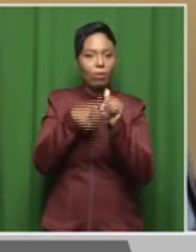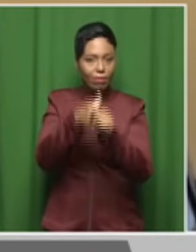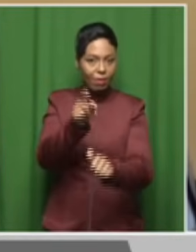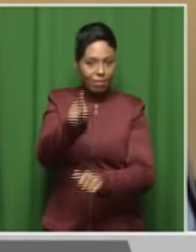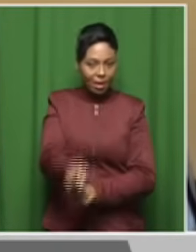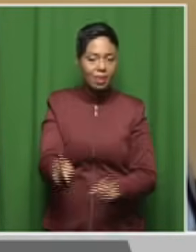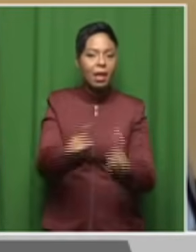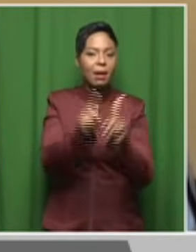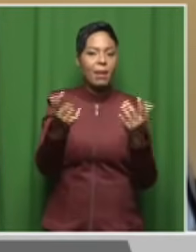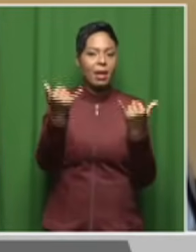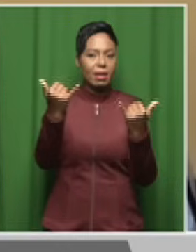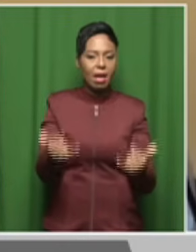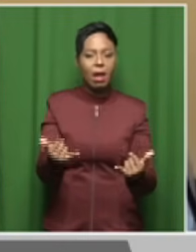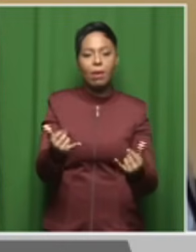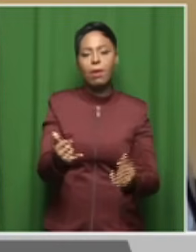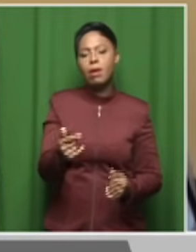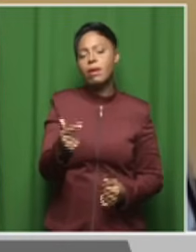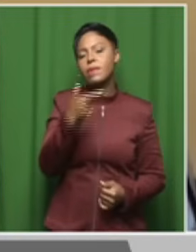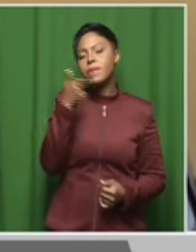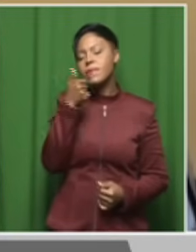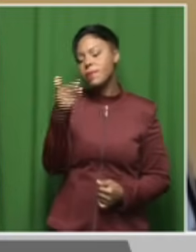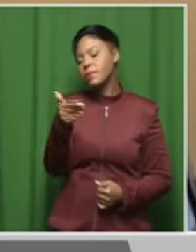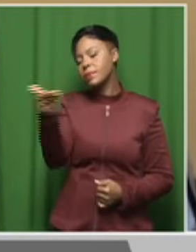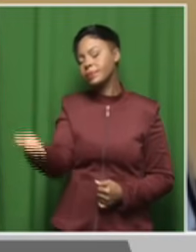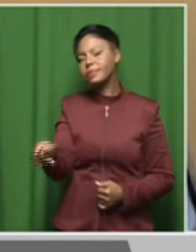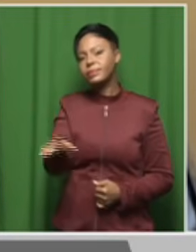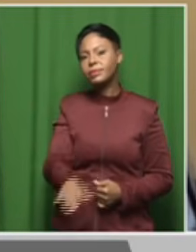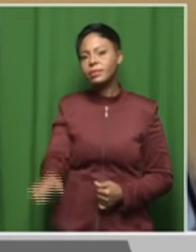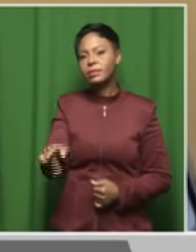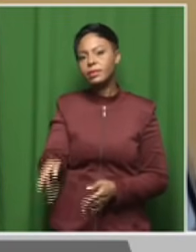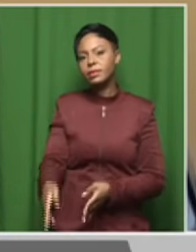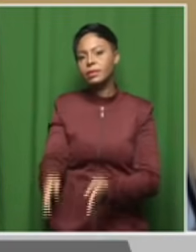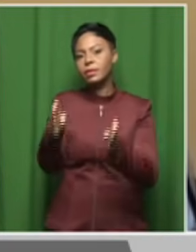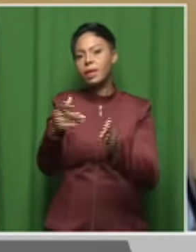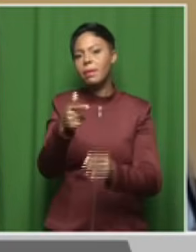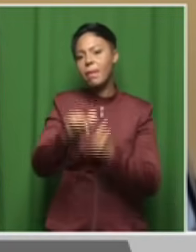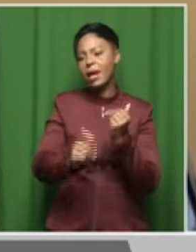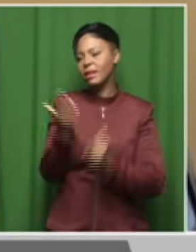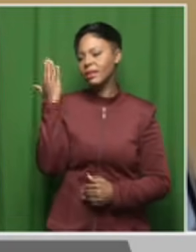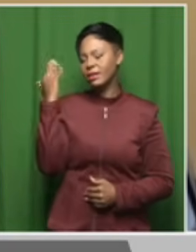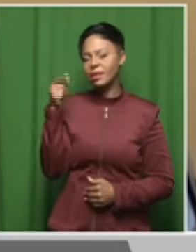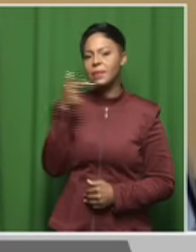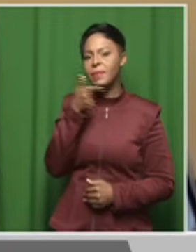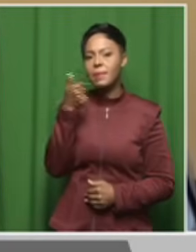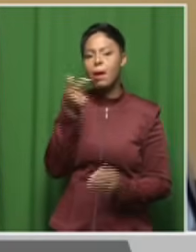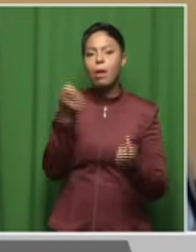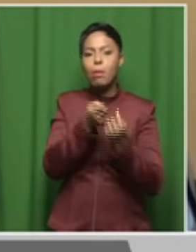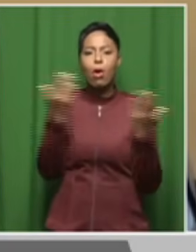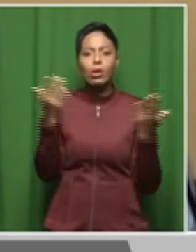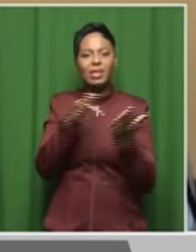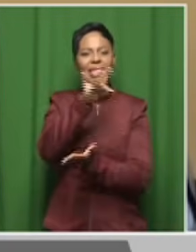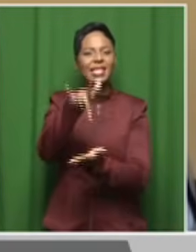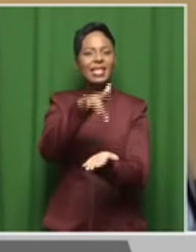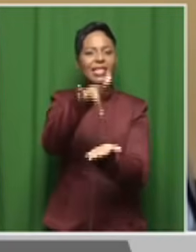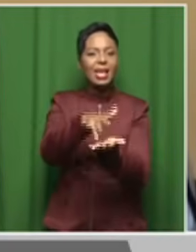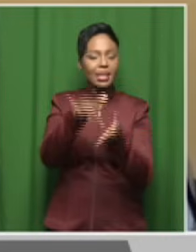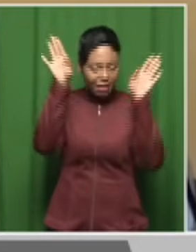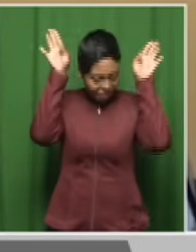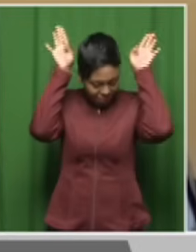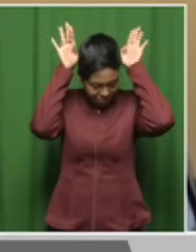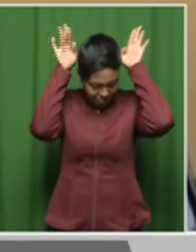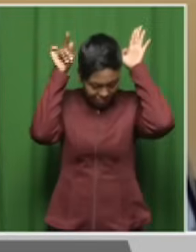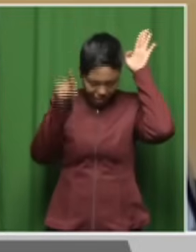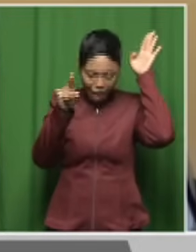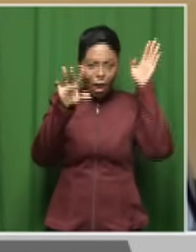a centre down the road here in Coronationville that we visited a few months ago, that many of these centres cannot